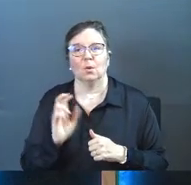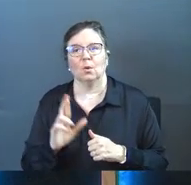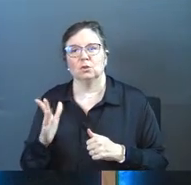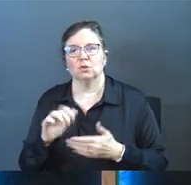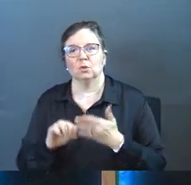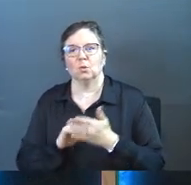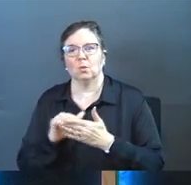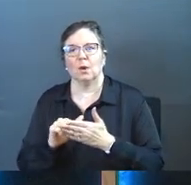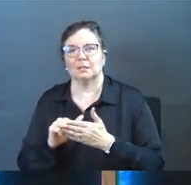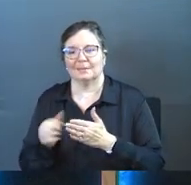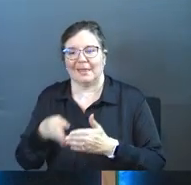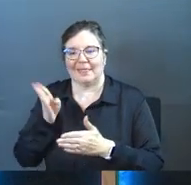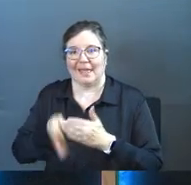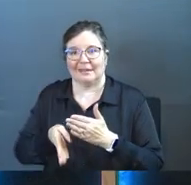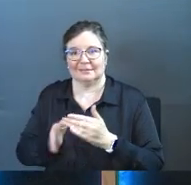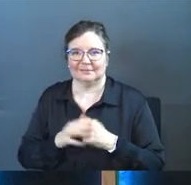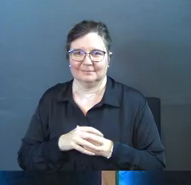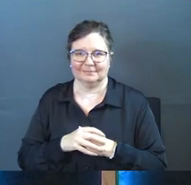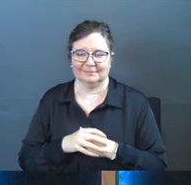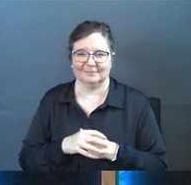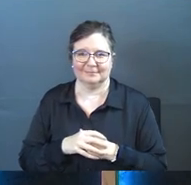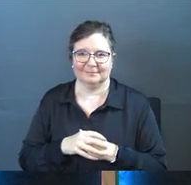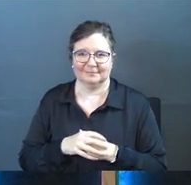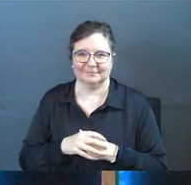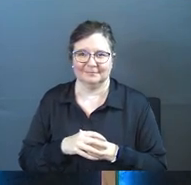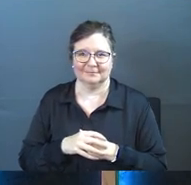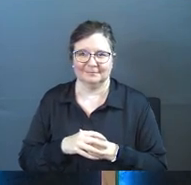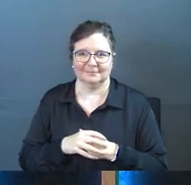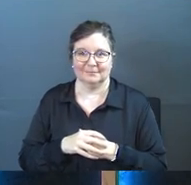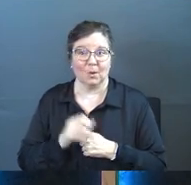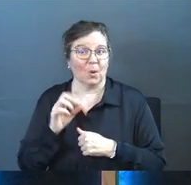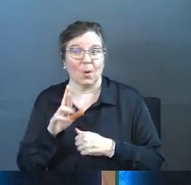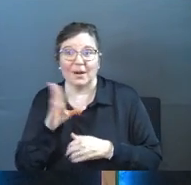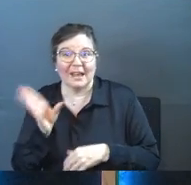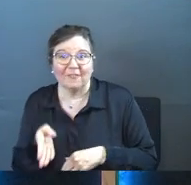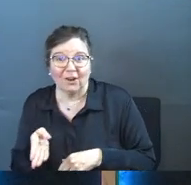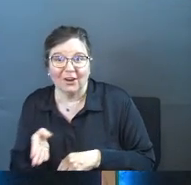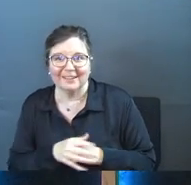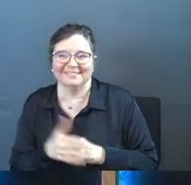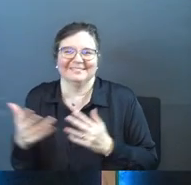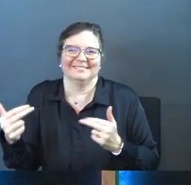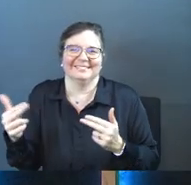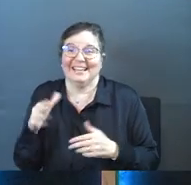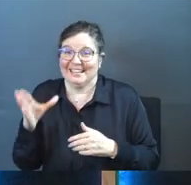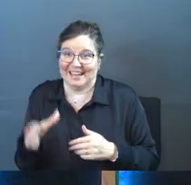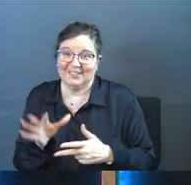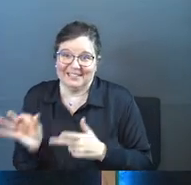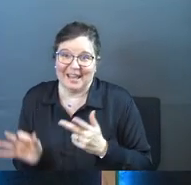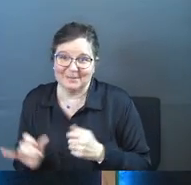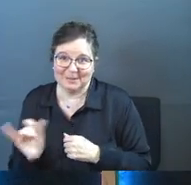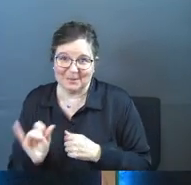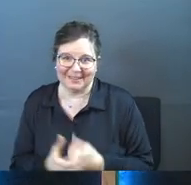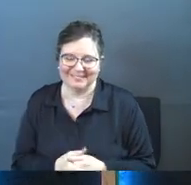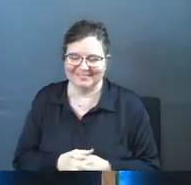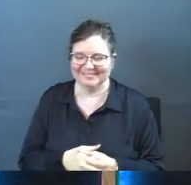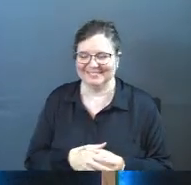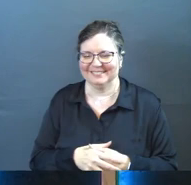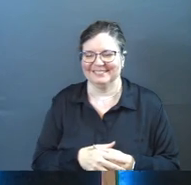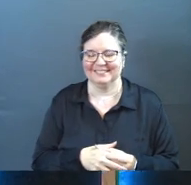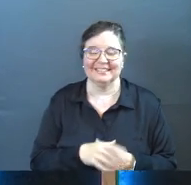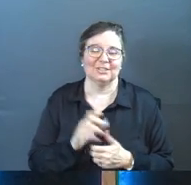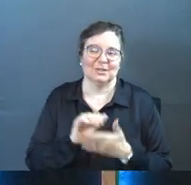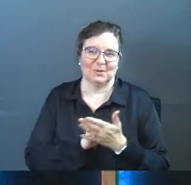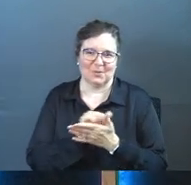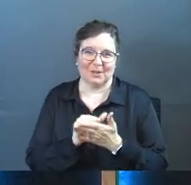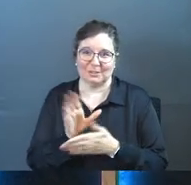Or do you wash them all at the end? Or never. Never is an option as well.